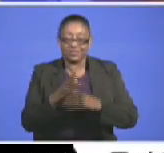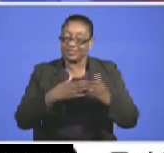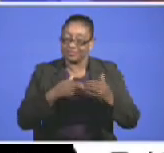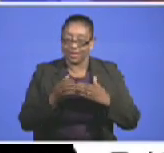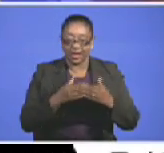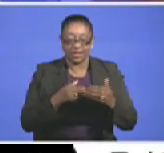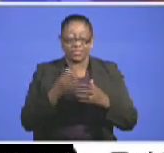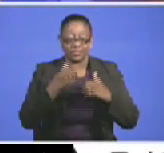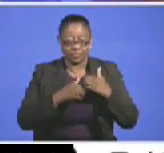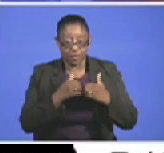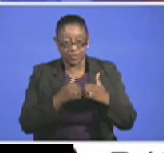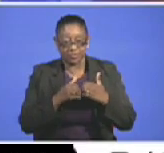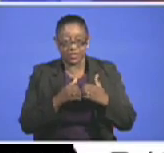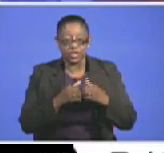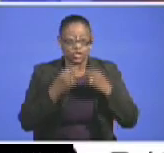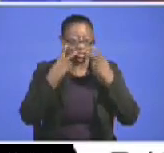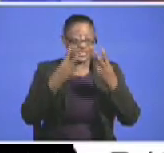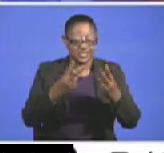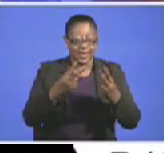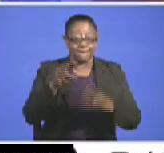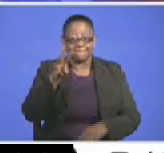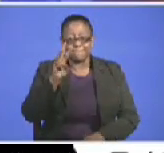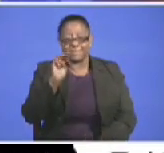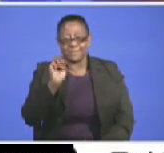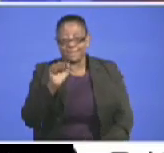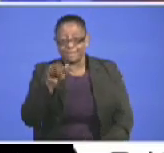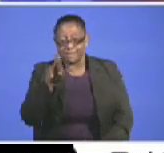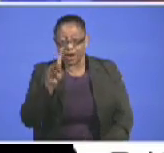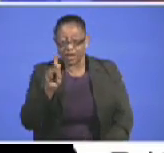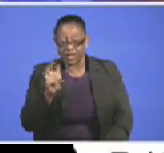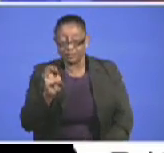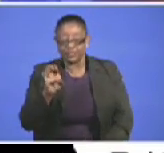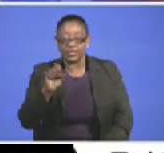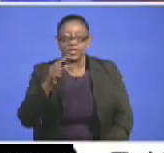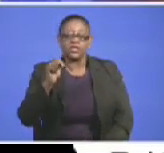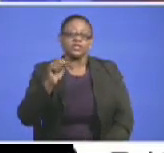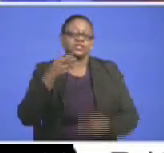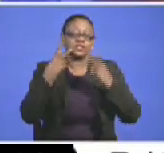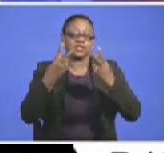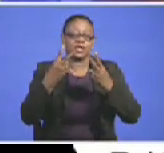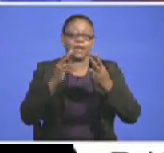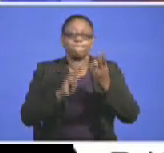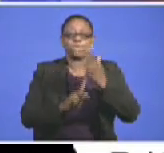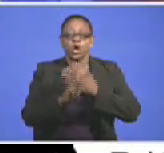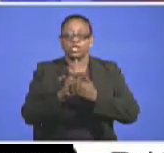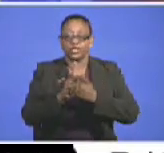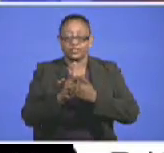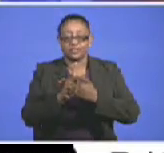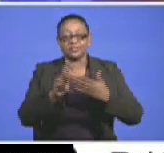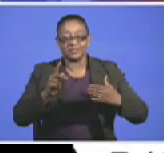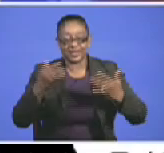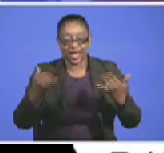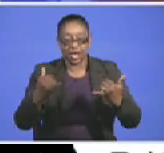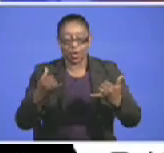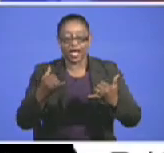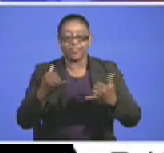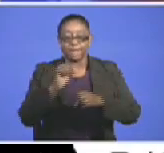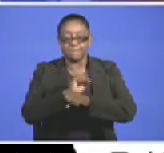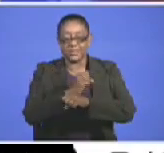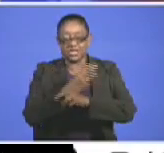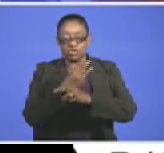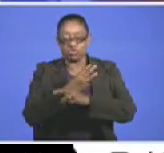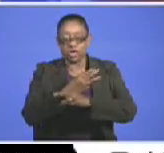challenges. In this week's Market Insider, Lloyd Allen tells us about a number of projects in the pipeline at the Ministry of